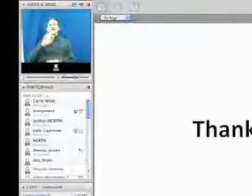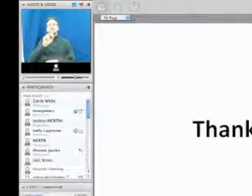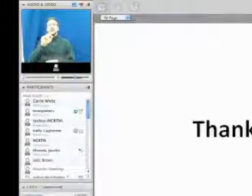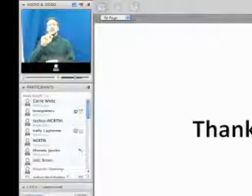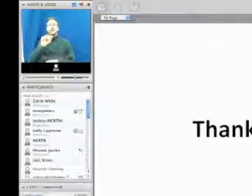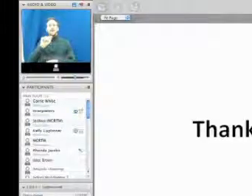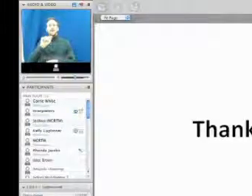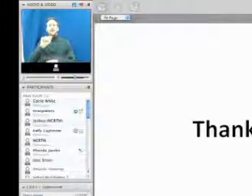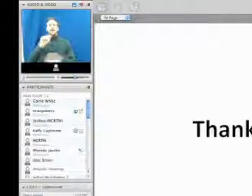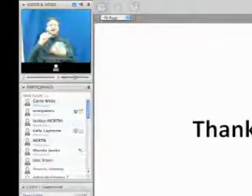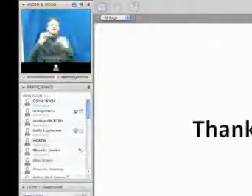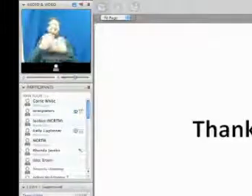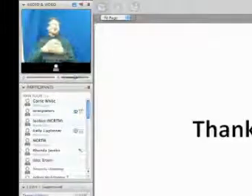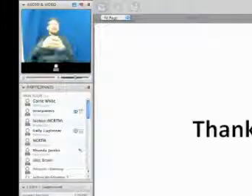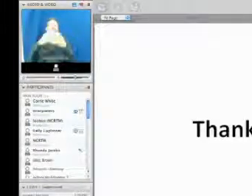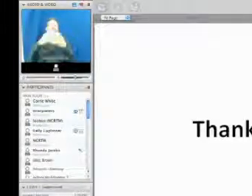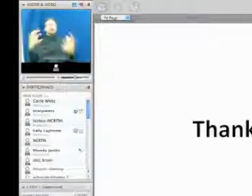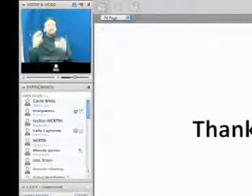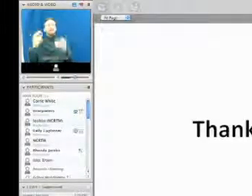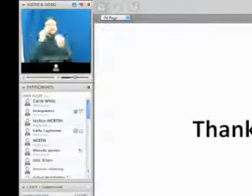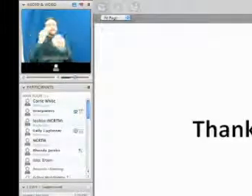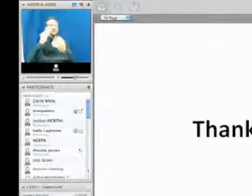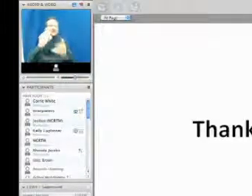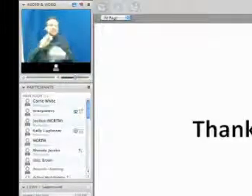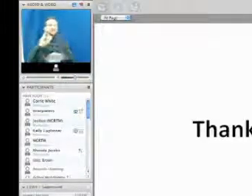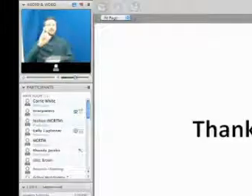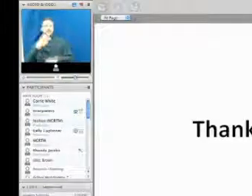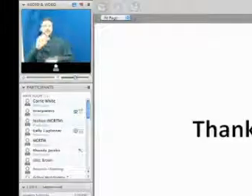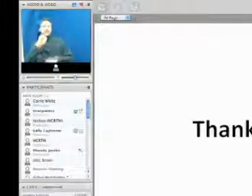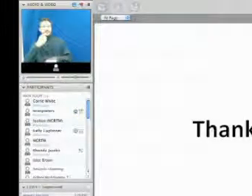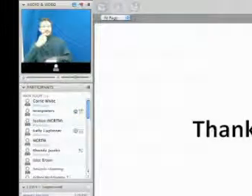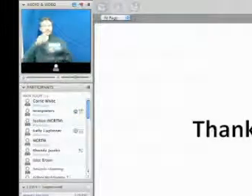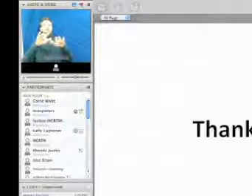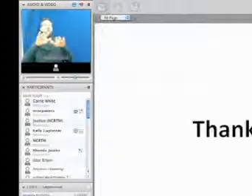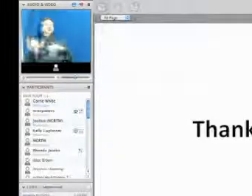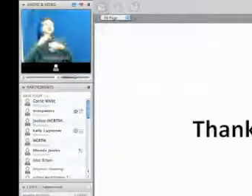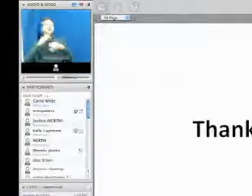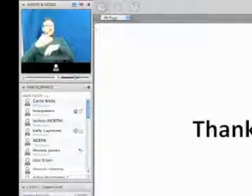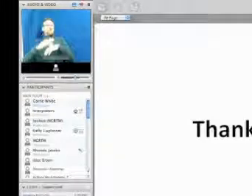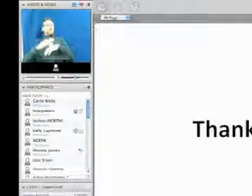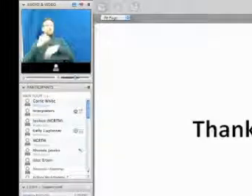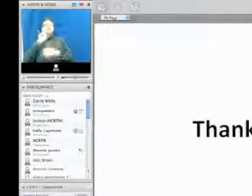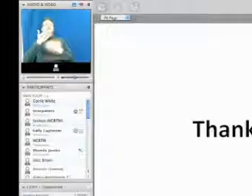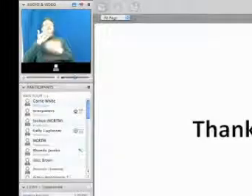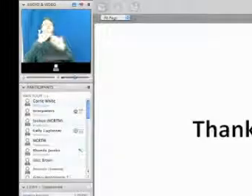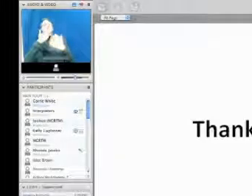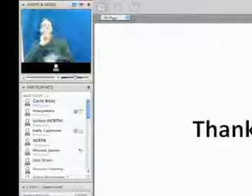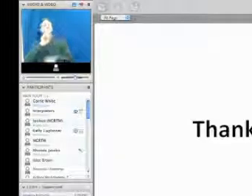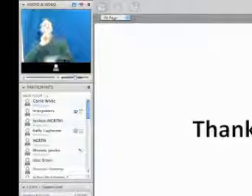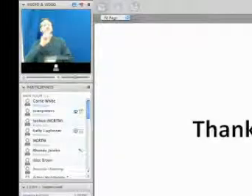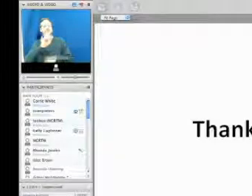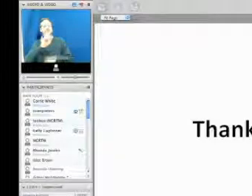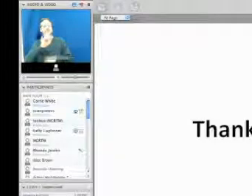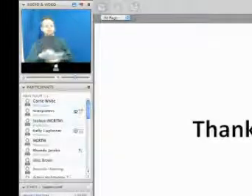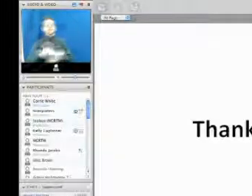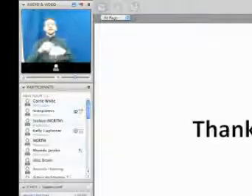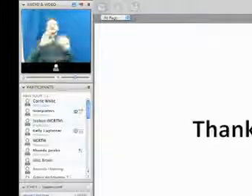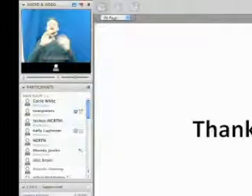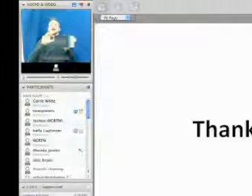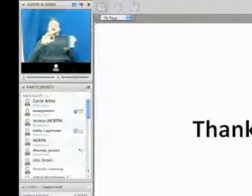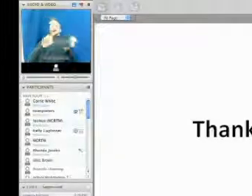And Joshua is saying that recording should be available tomorrow. Great. Thanks very much, Joshua. Appreciate your help, too. Okay, have a good night,